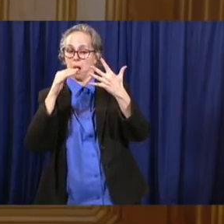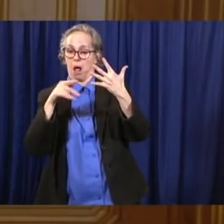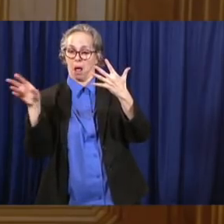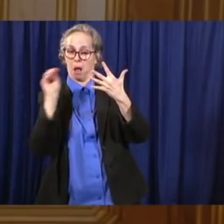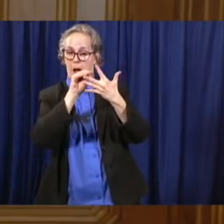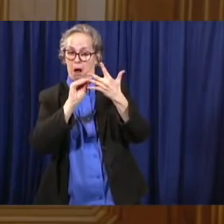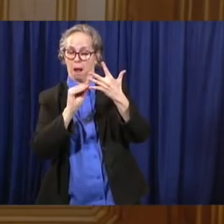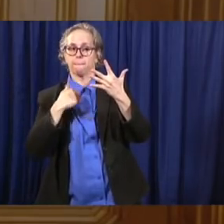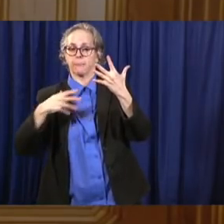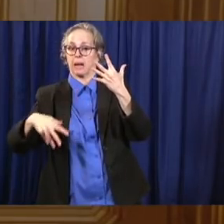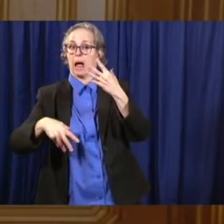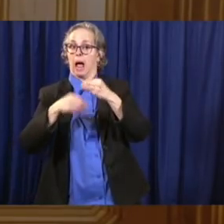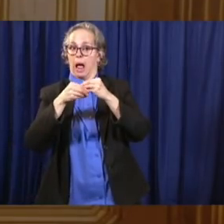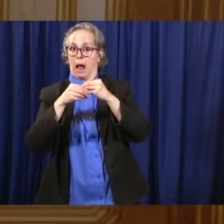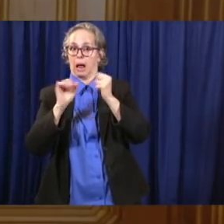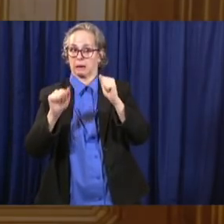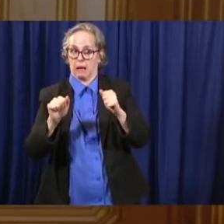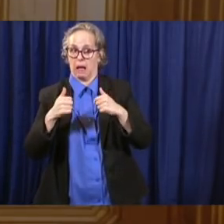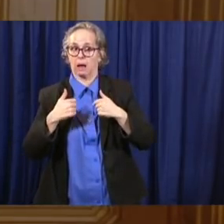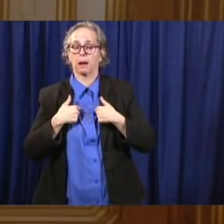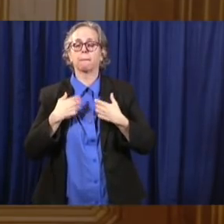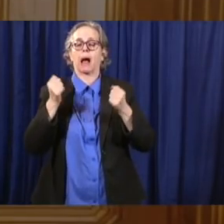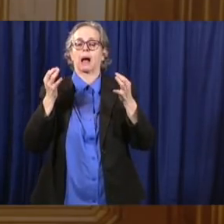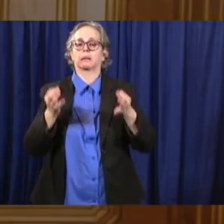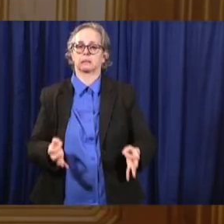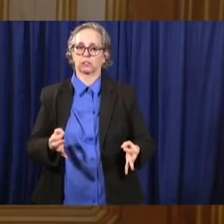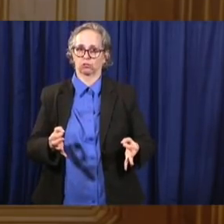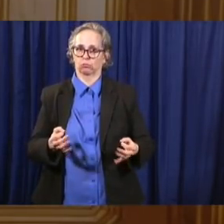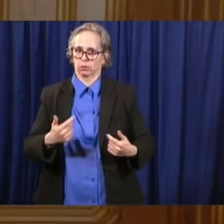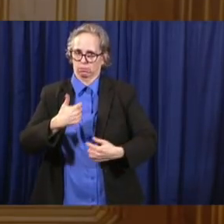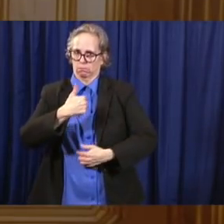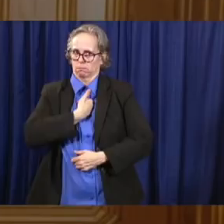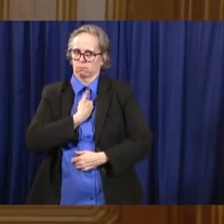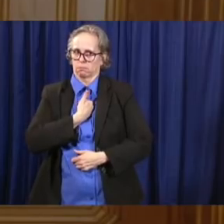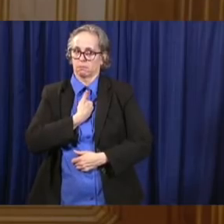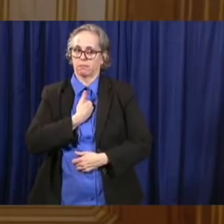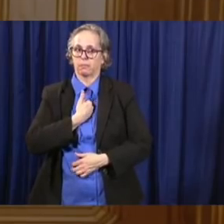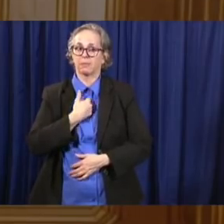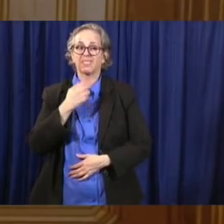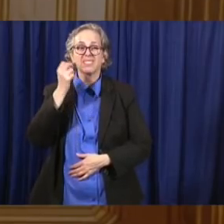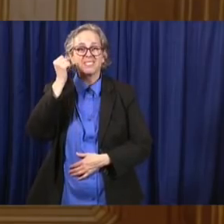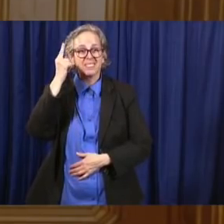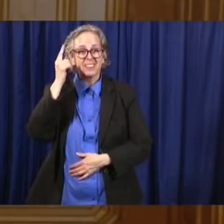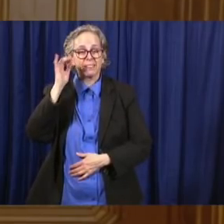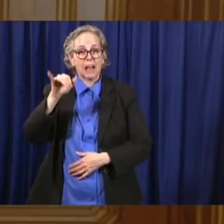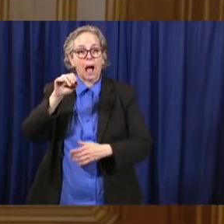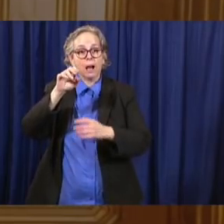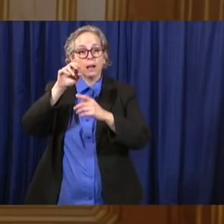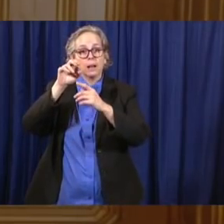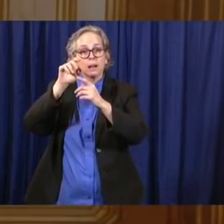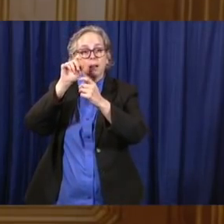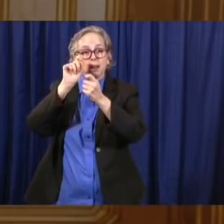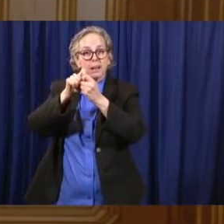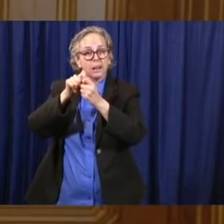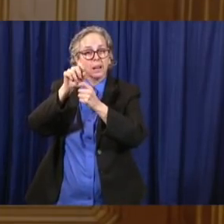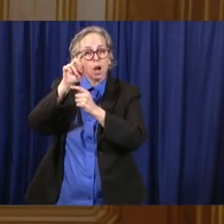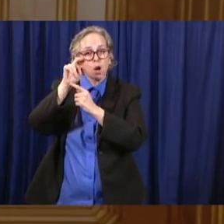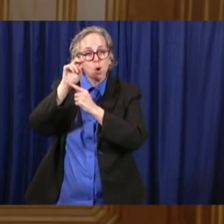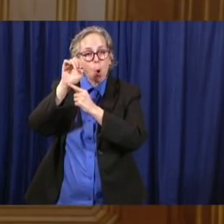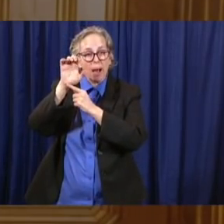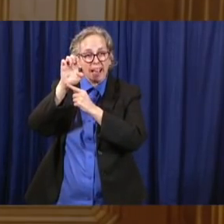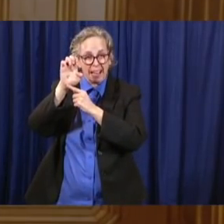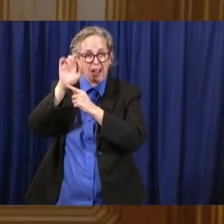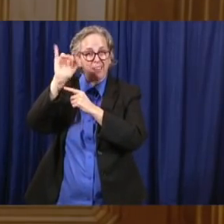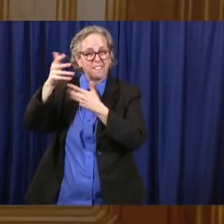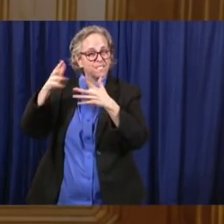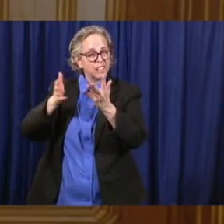So Noe's different only in the sense that he'd already gone through that process, but he has not gone through that process recently. And so it just